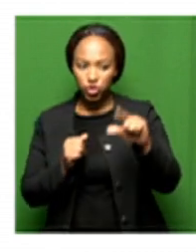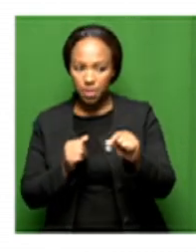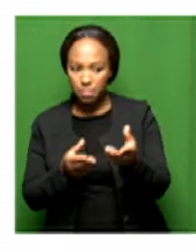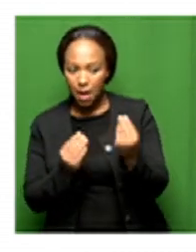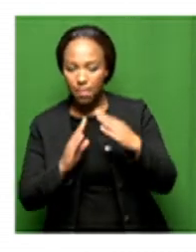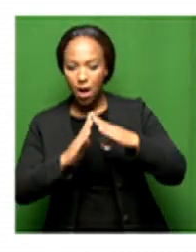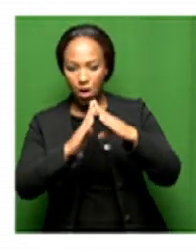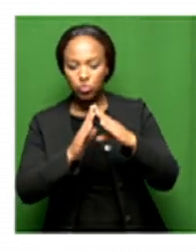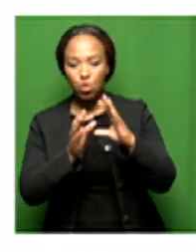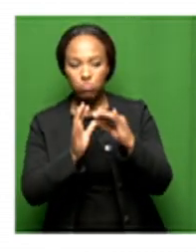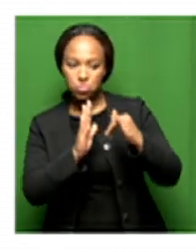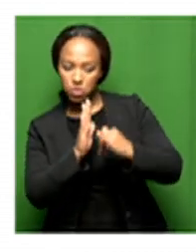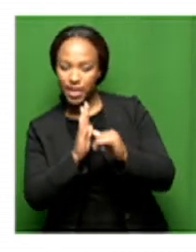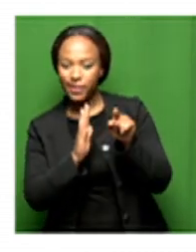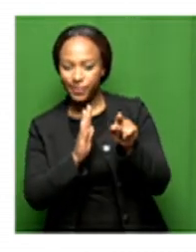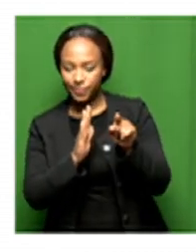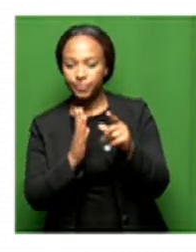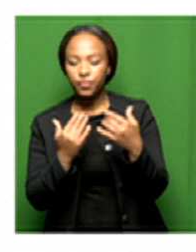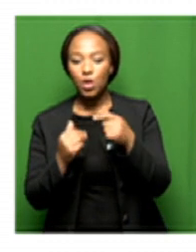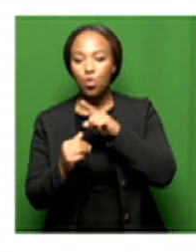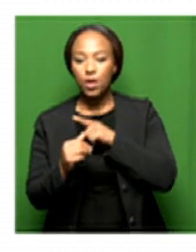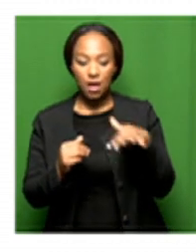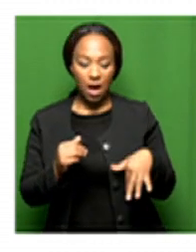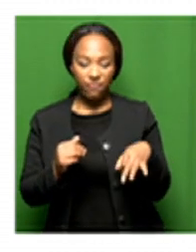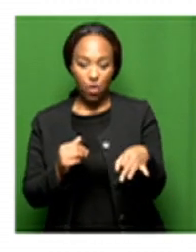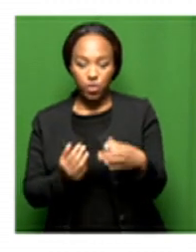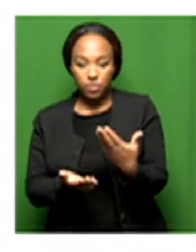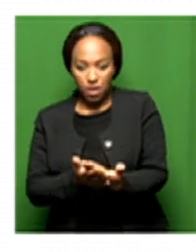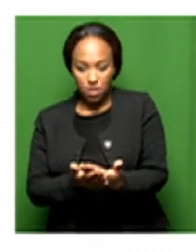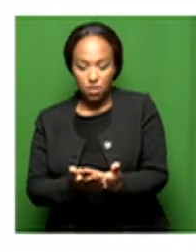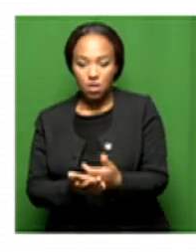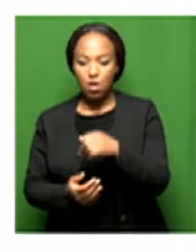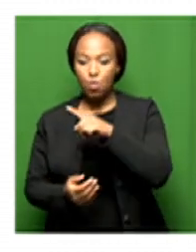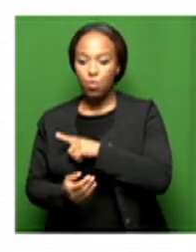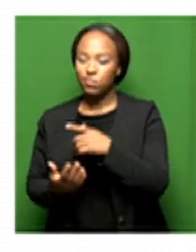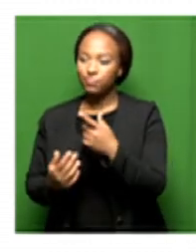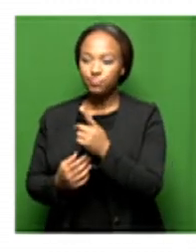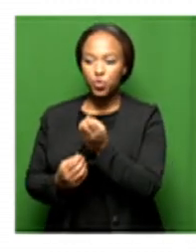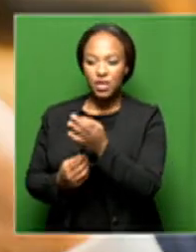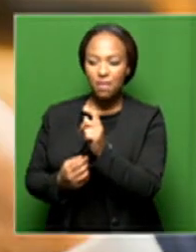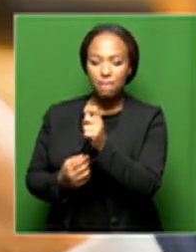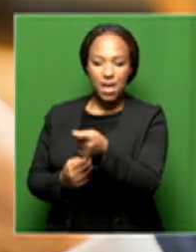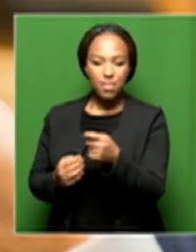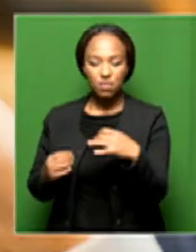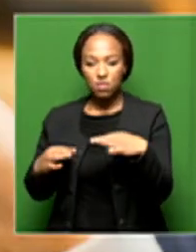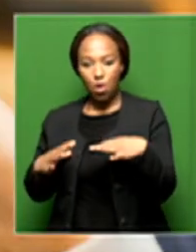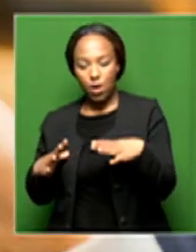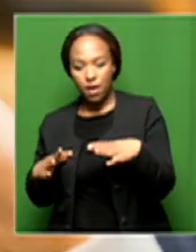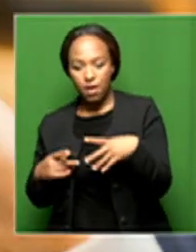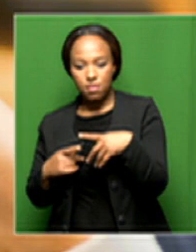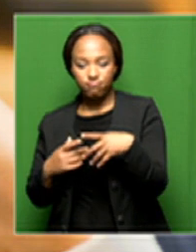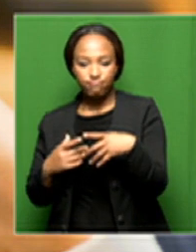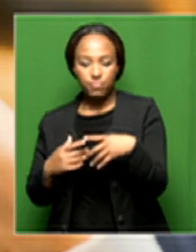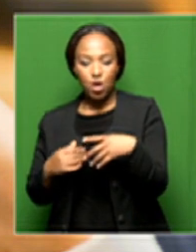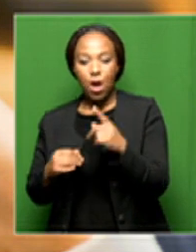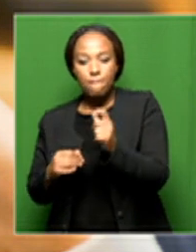home to live in that he can afford, or give him a payment, holiday, or there's a